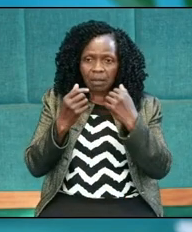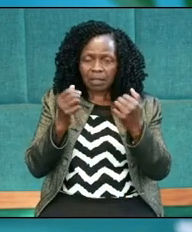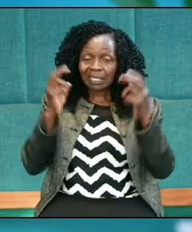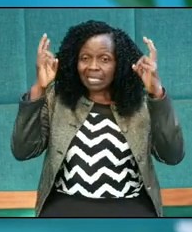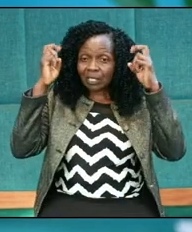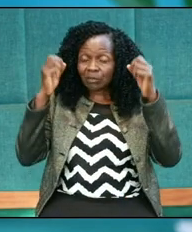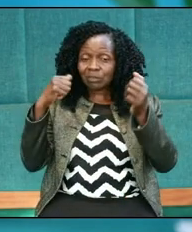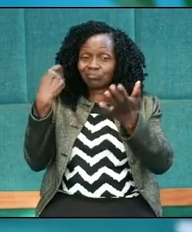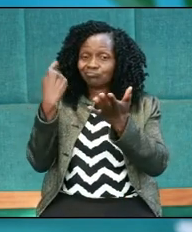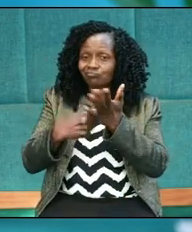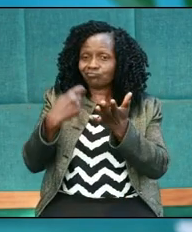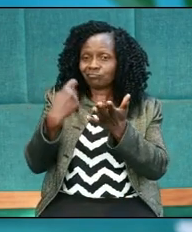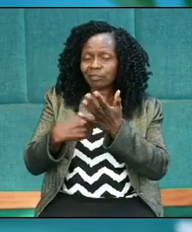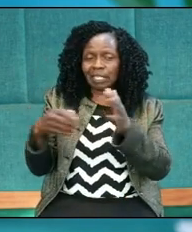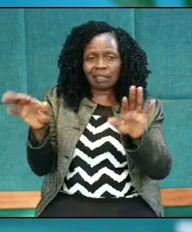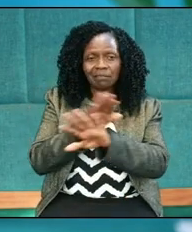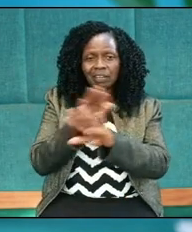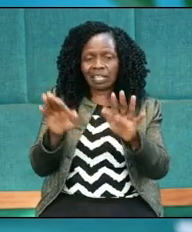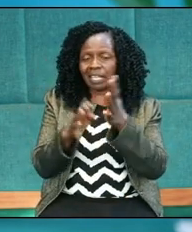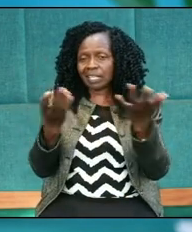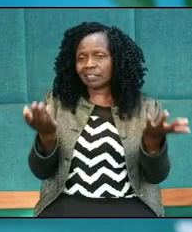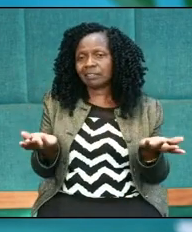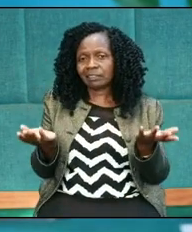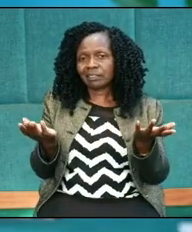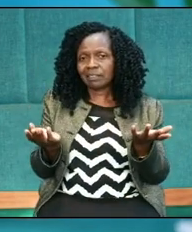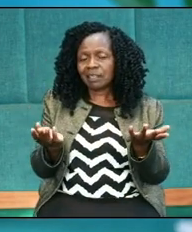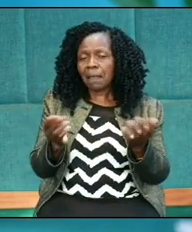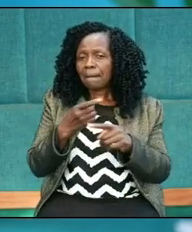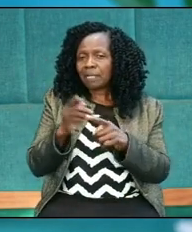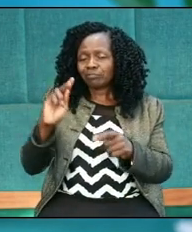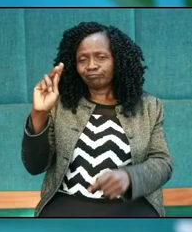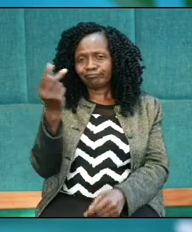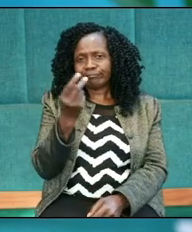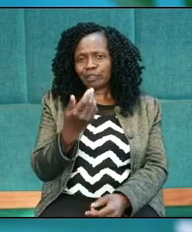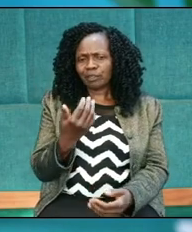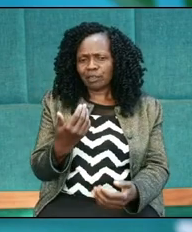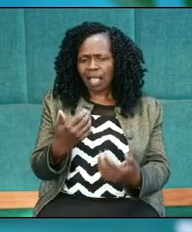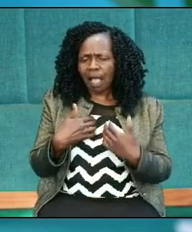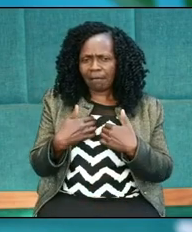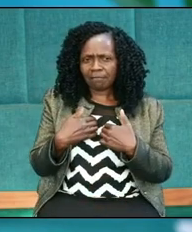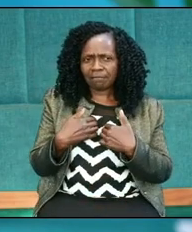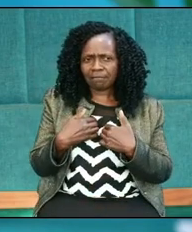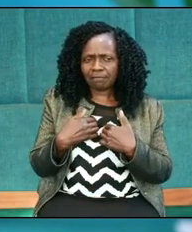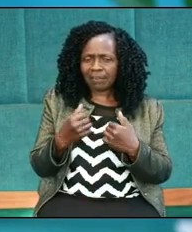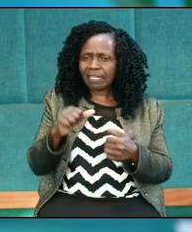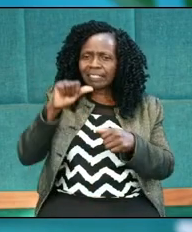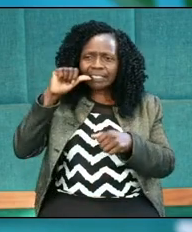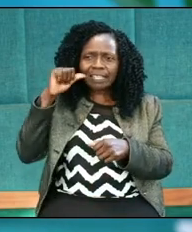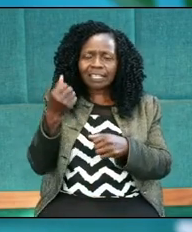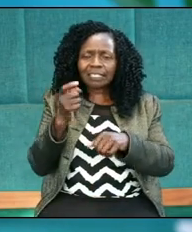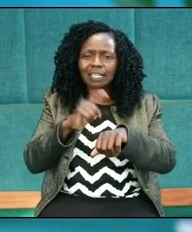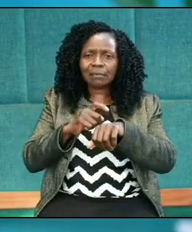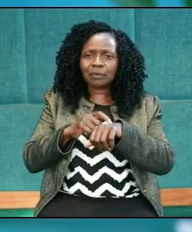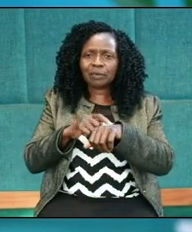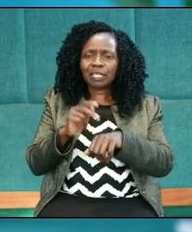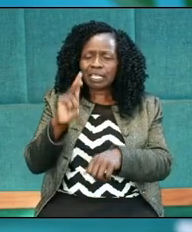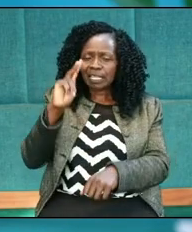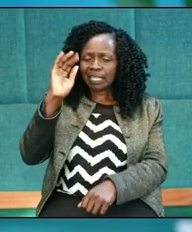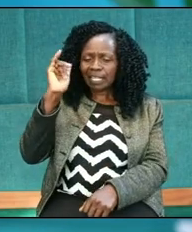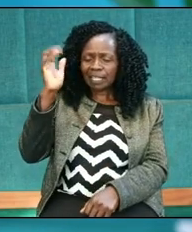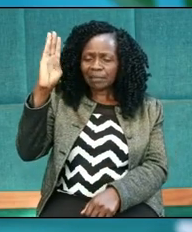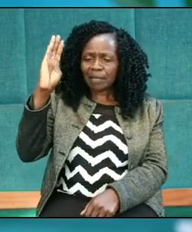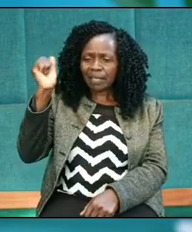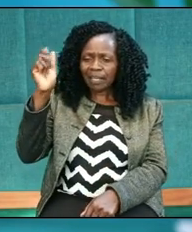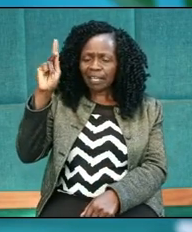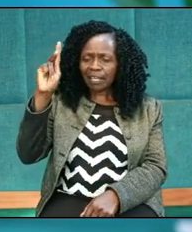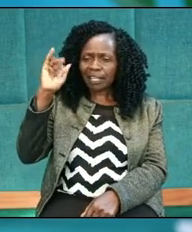issues of taxation and everything. It's a time we had a nice time. Kibaki's time was nice. Remember, and you know, sometimes you